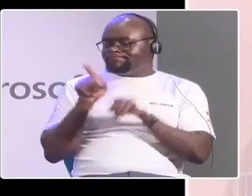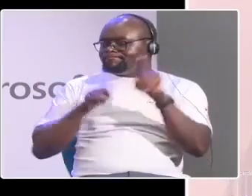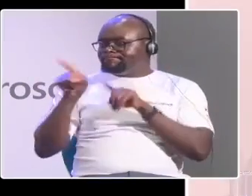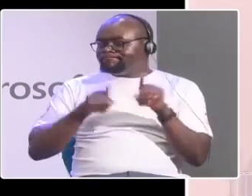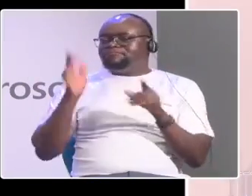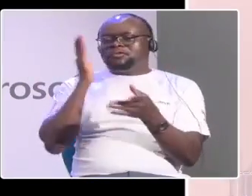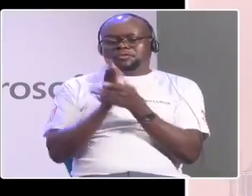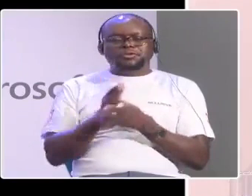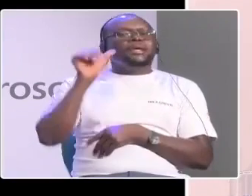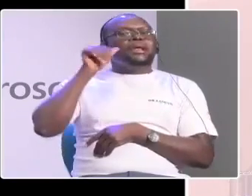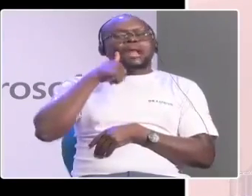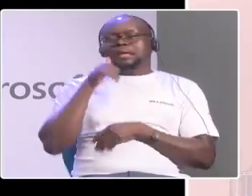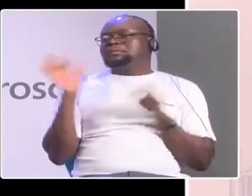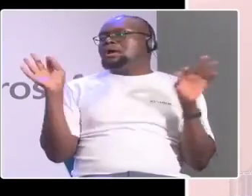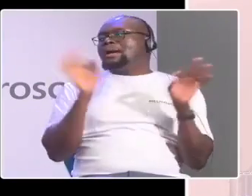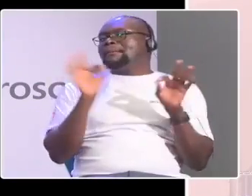quite amazing.